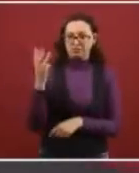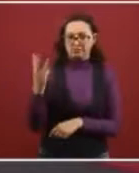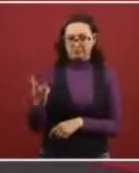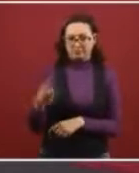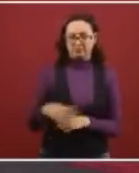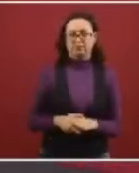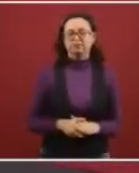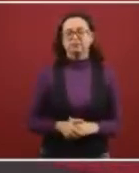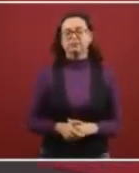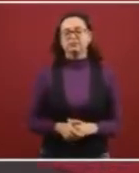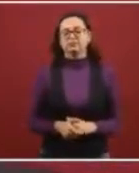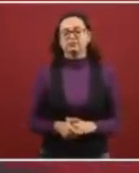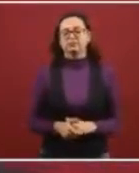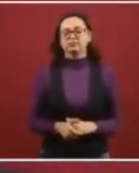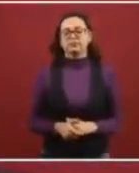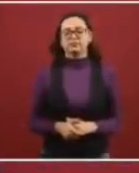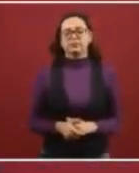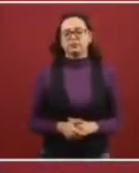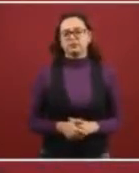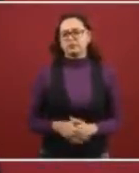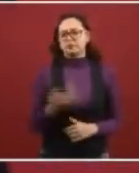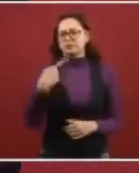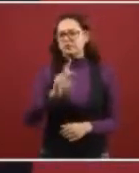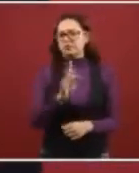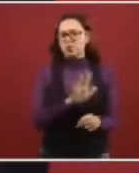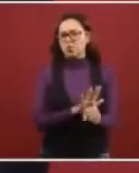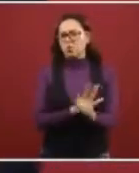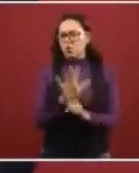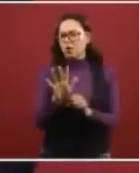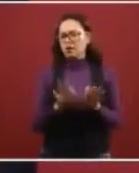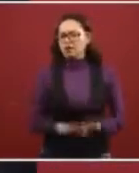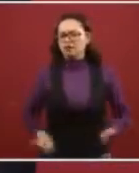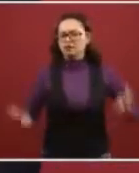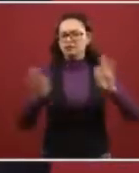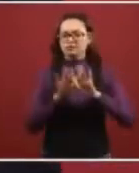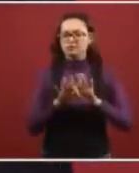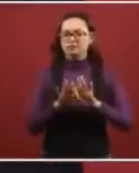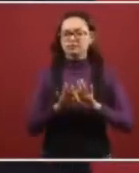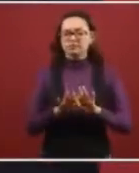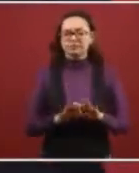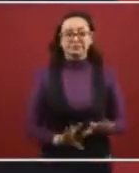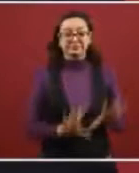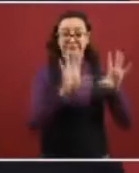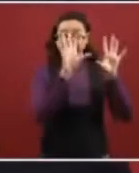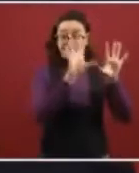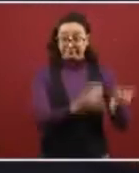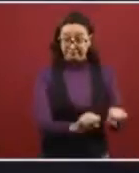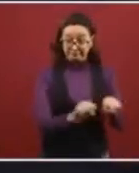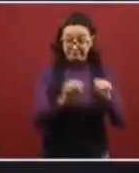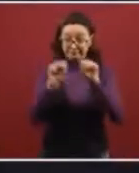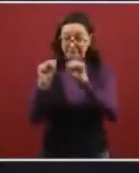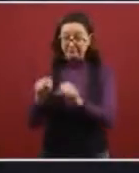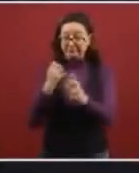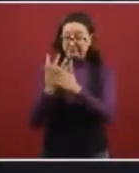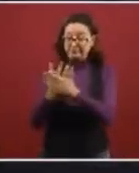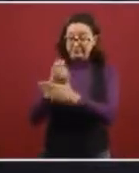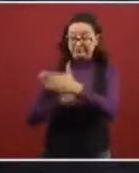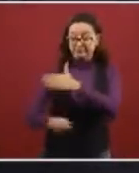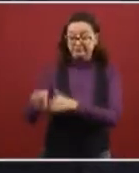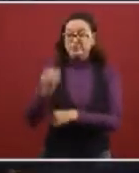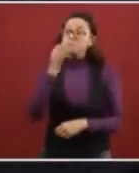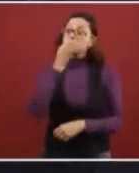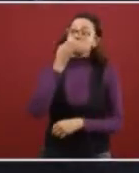are looking for. Pero lo importante but what's important here me informa is that I've been informed me dice, ya,